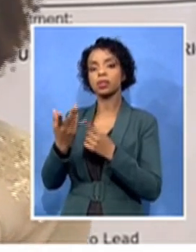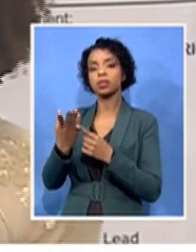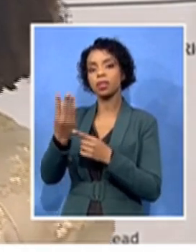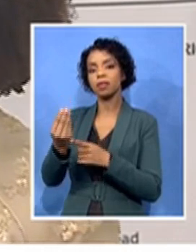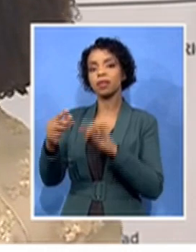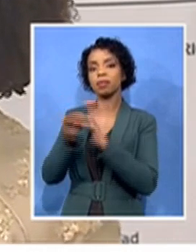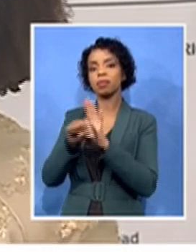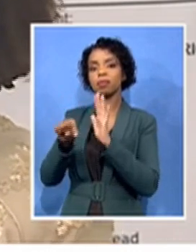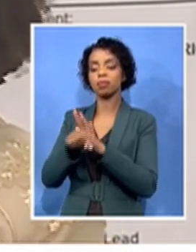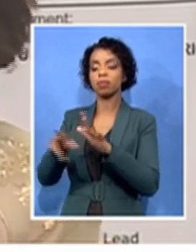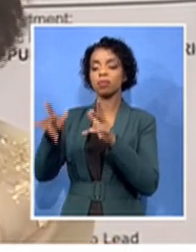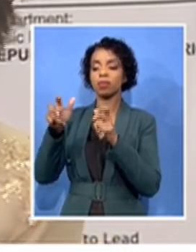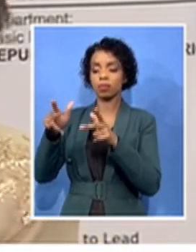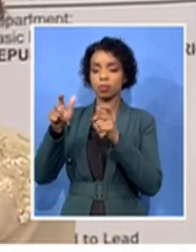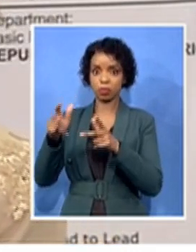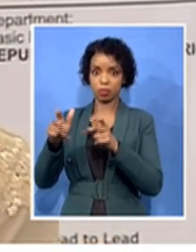lower